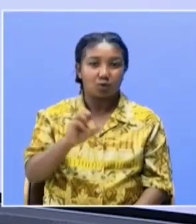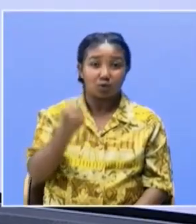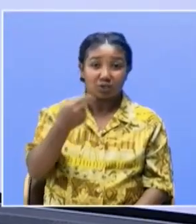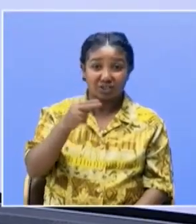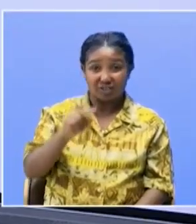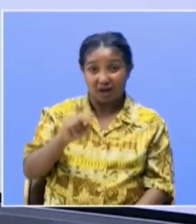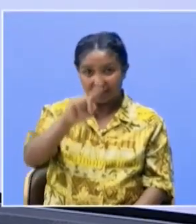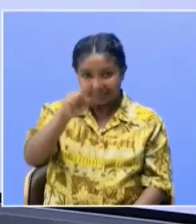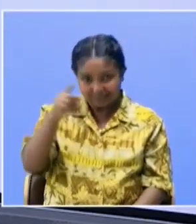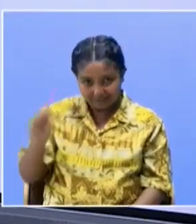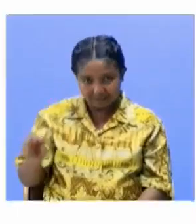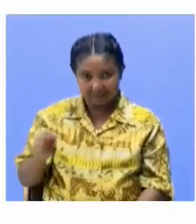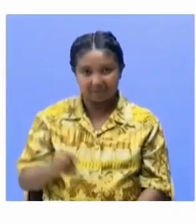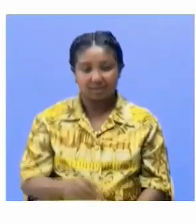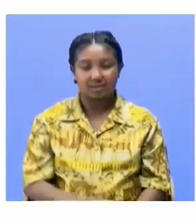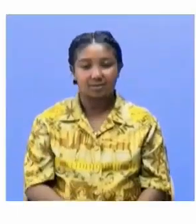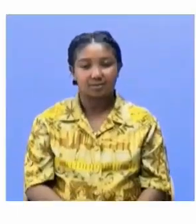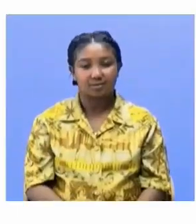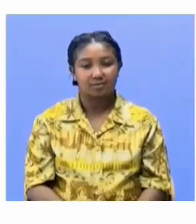or we shan't